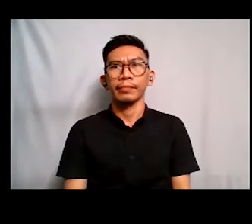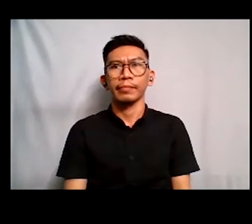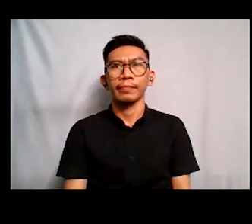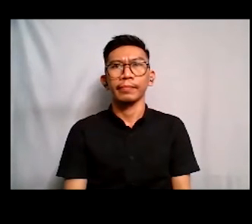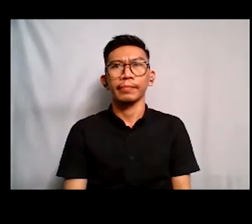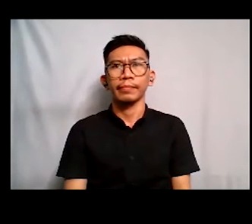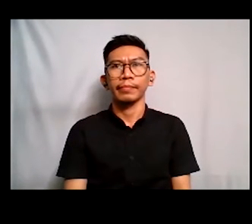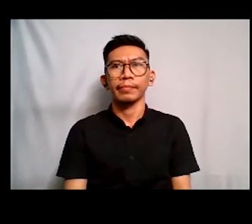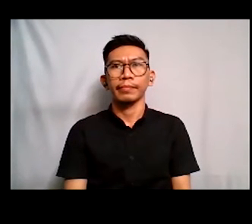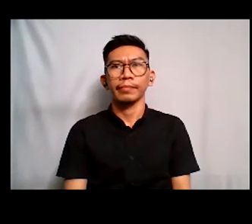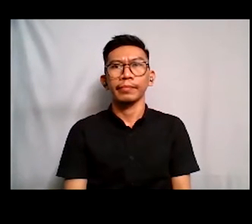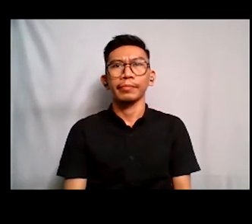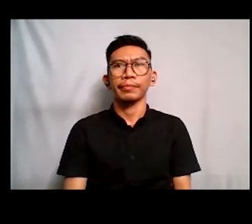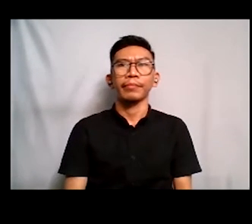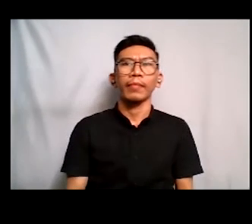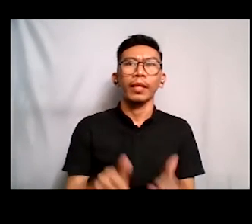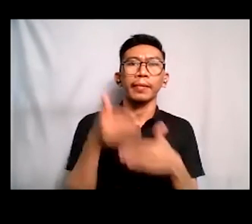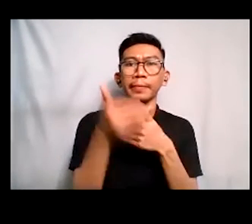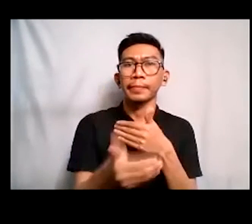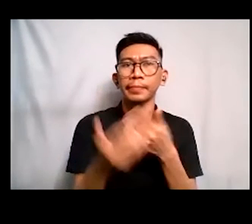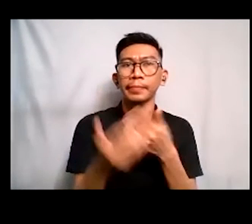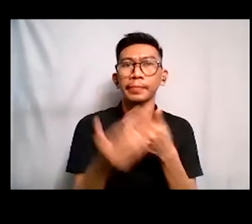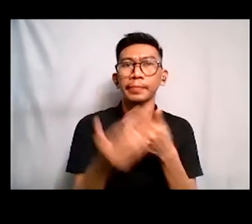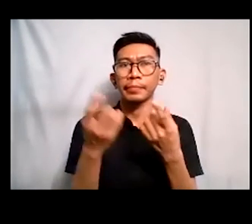And then we can point out in the